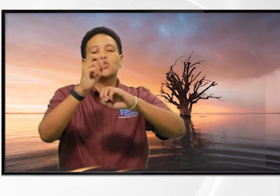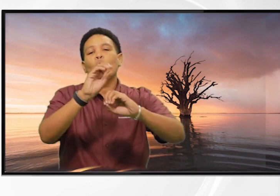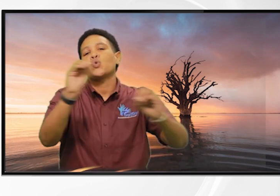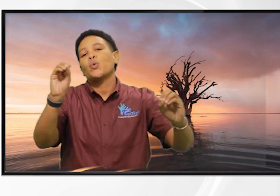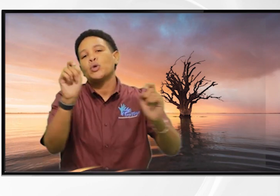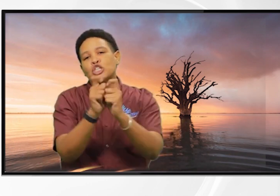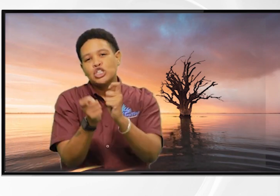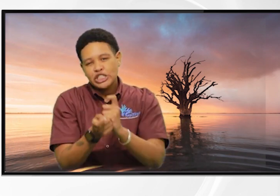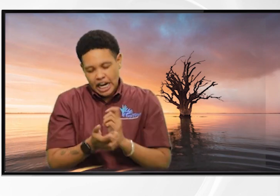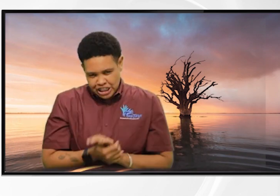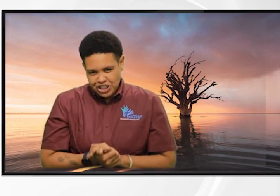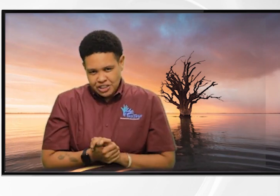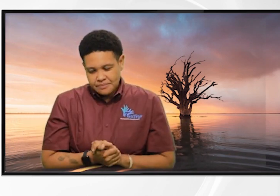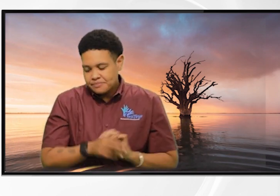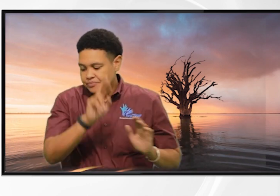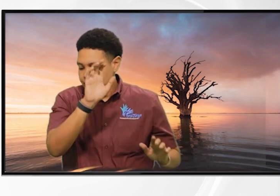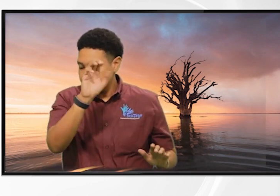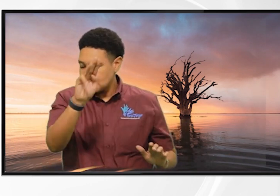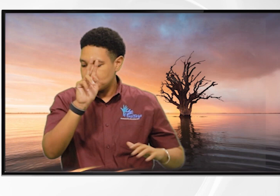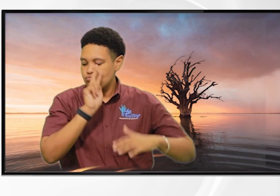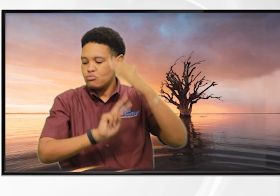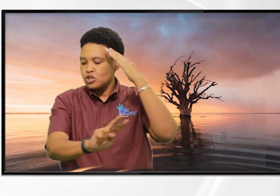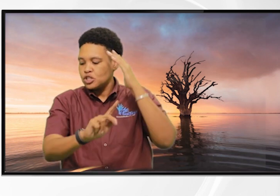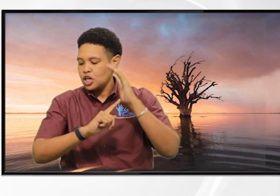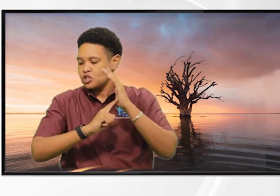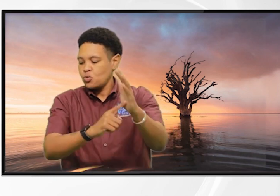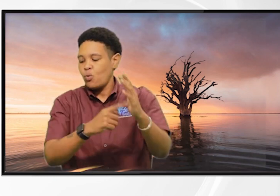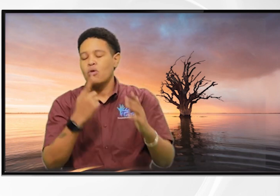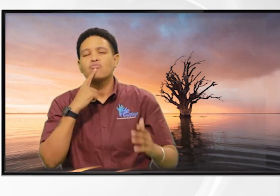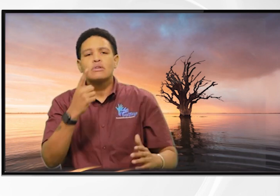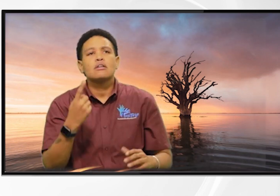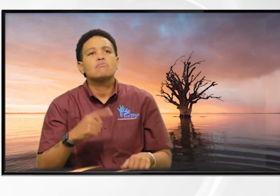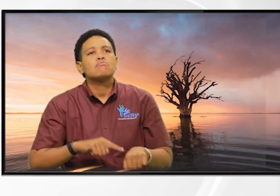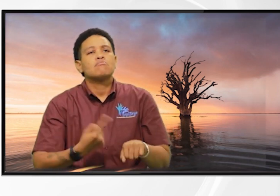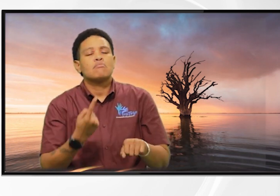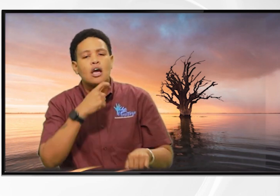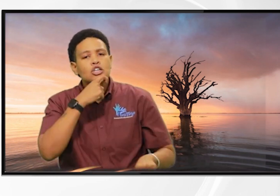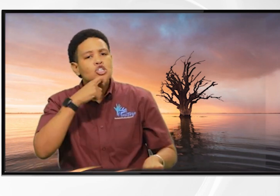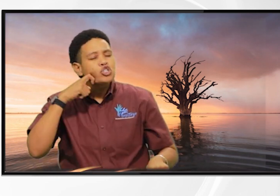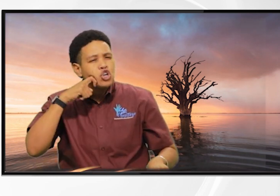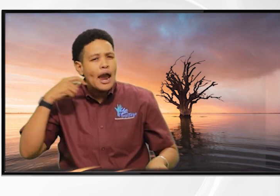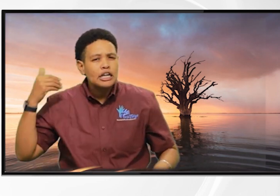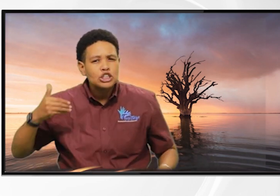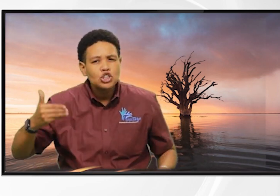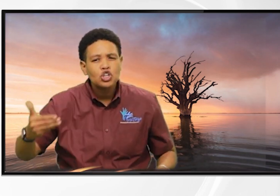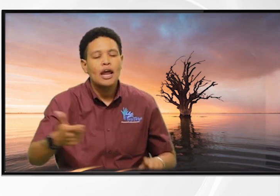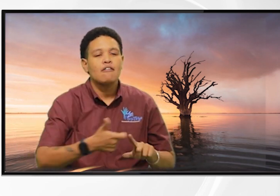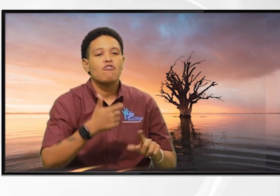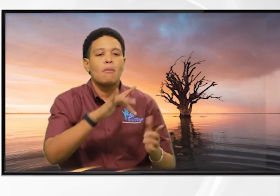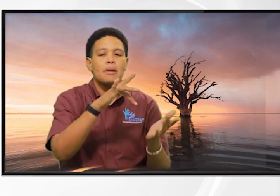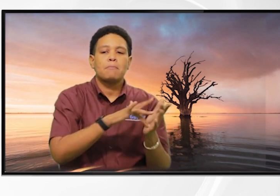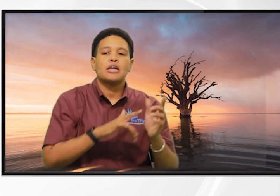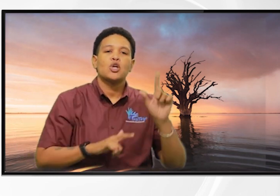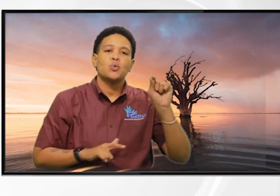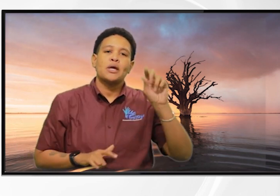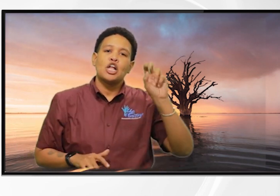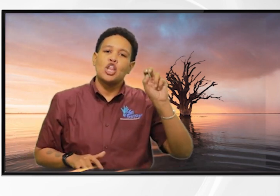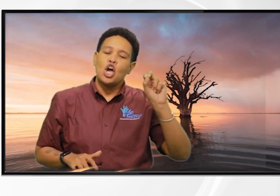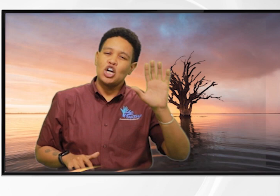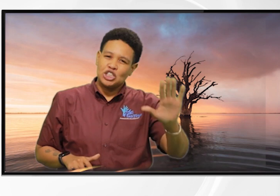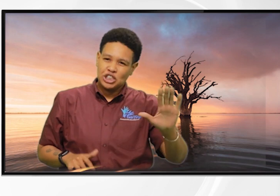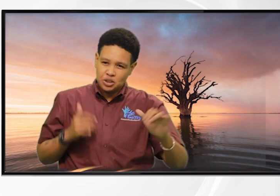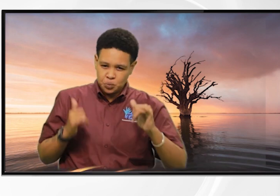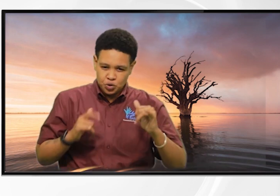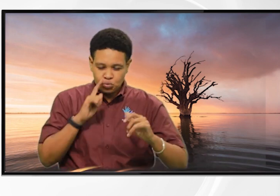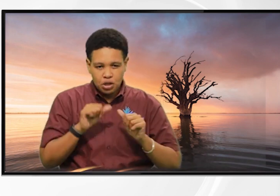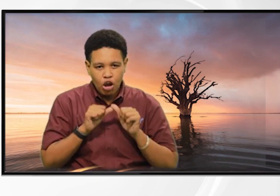change. RCM projections reflect the onset of a drying trend from the mid-2030s,